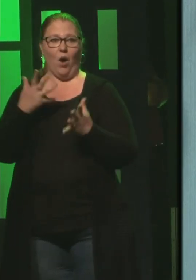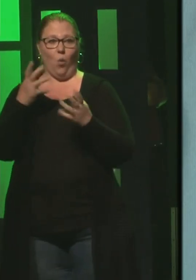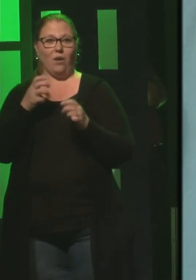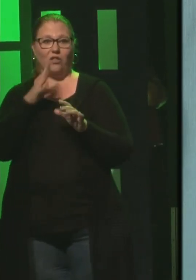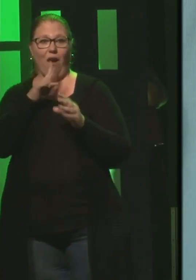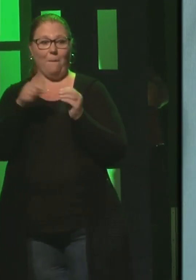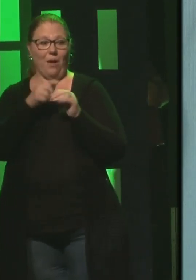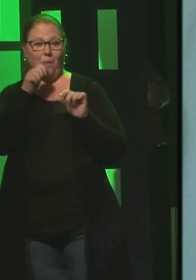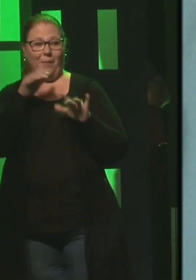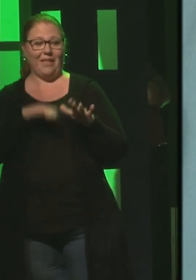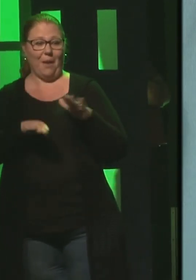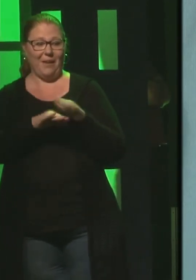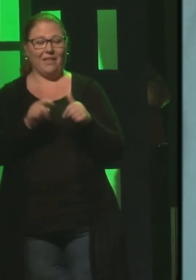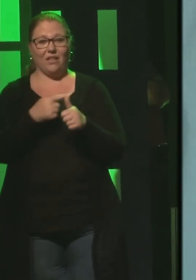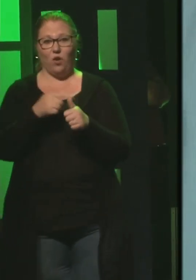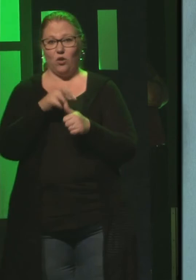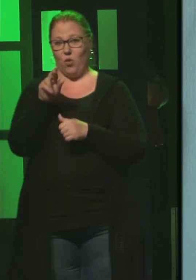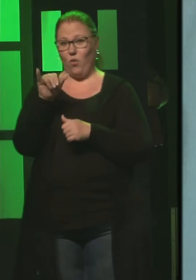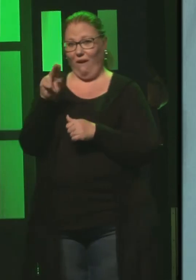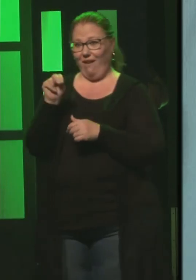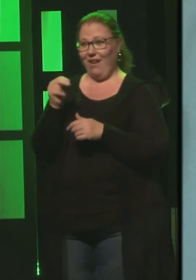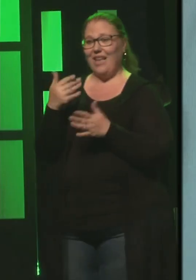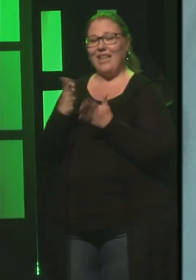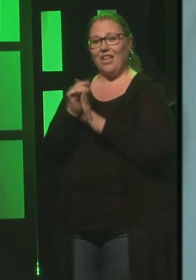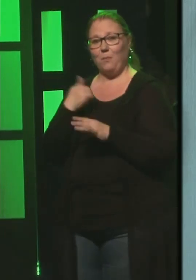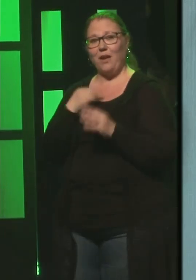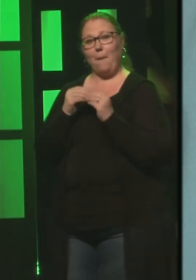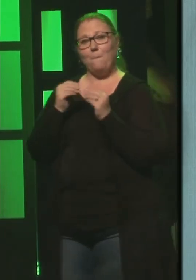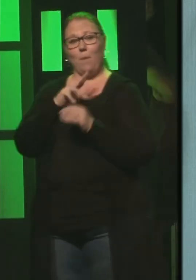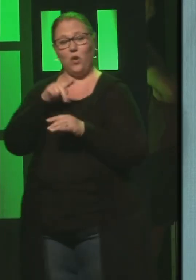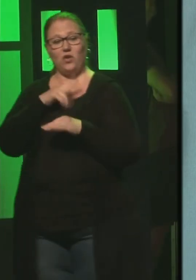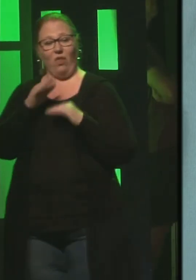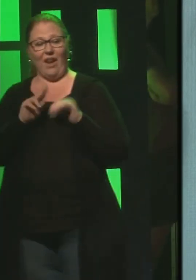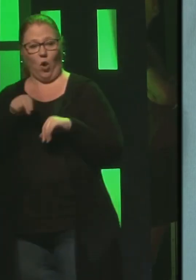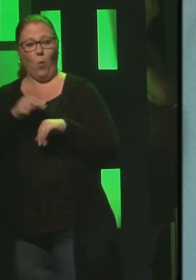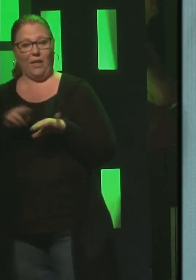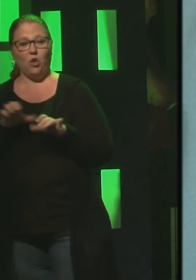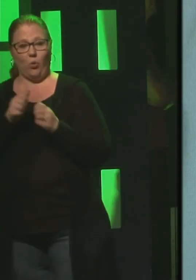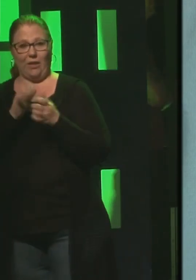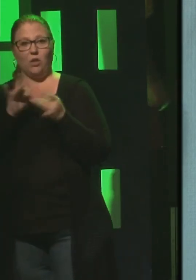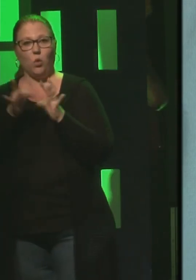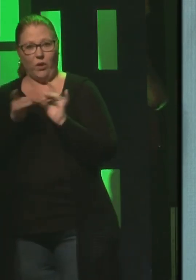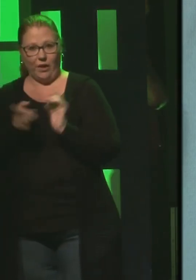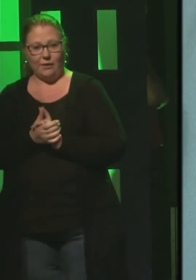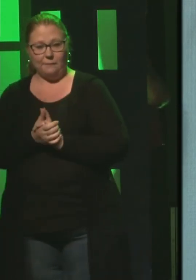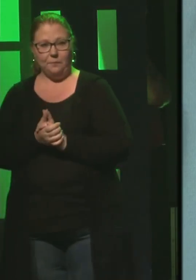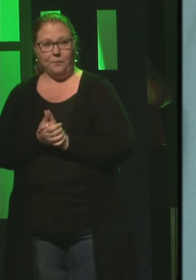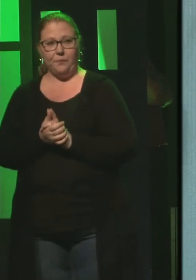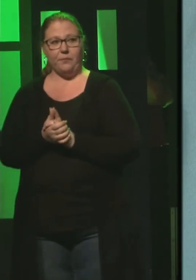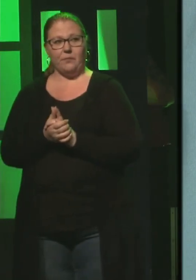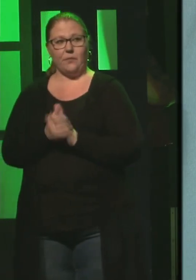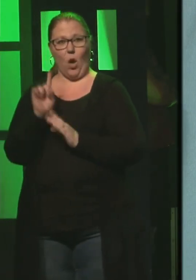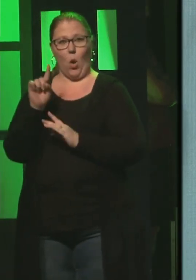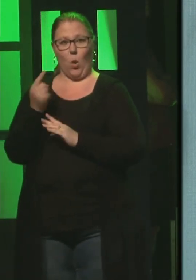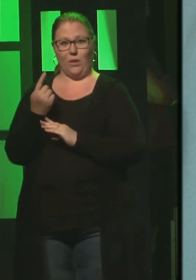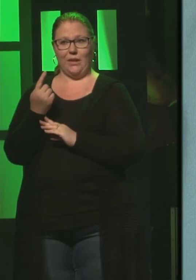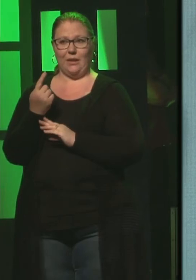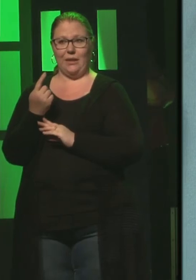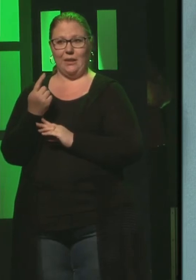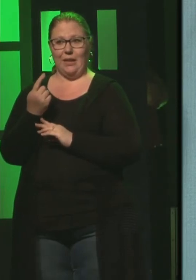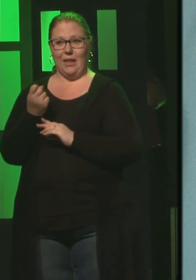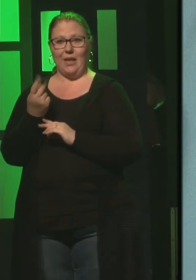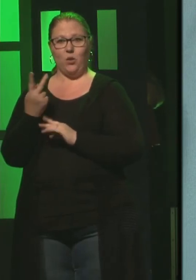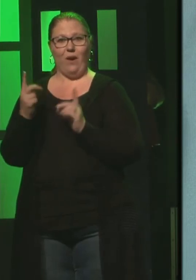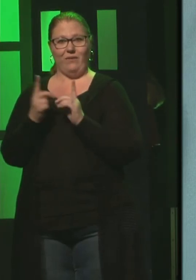first. Ryan has asked me to get a bit more personal than I normally do with this story. After only 12 dates over 17